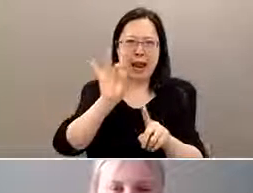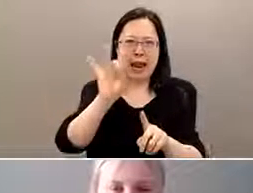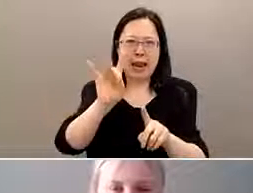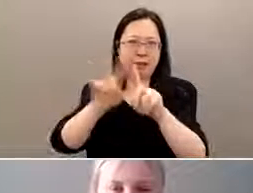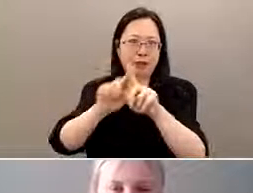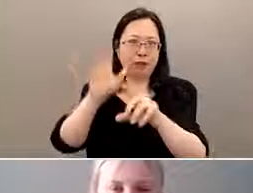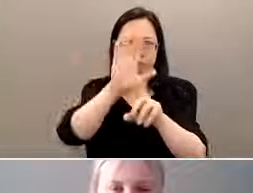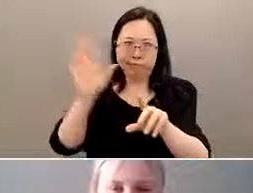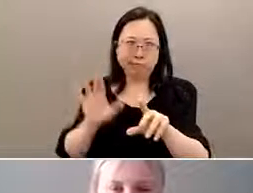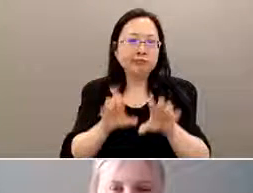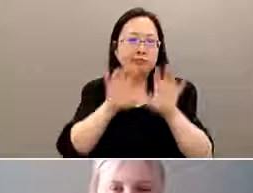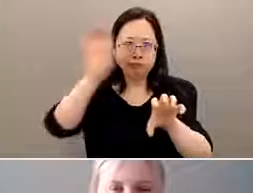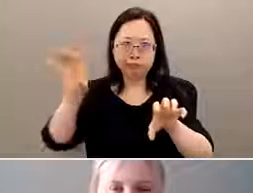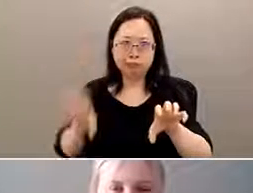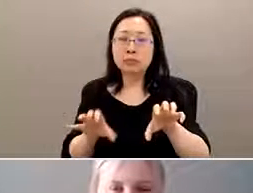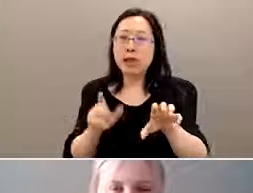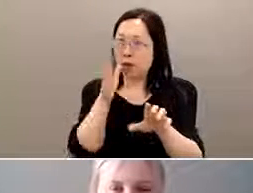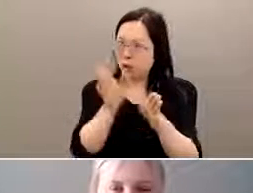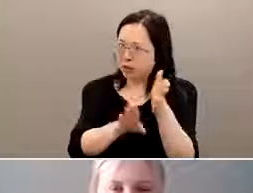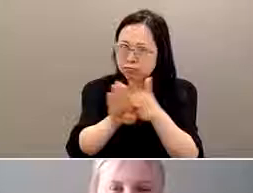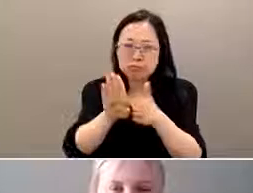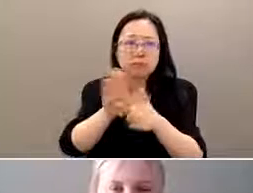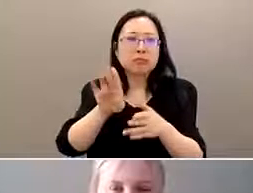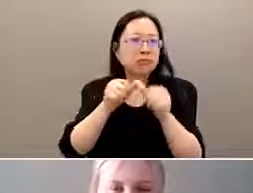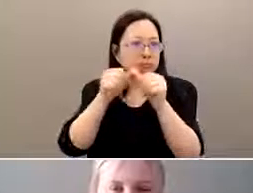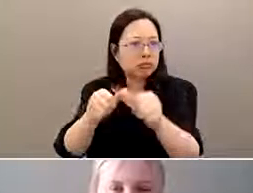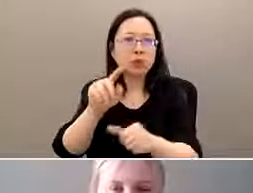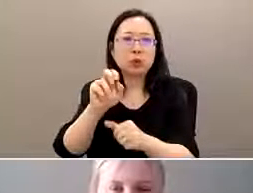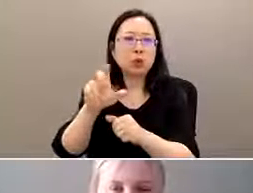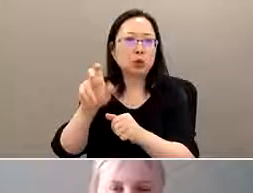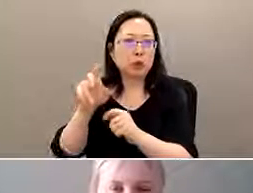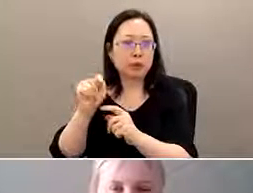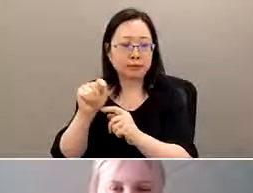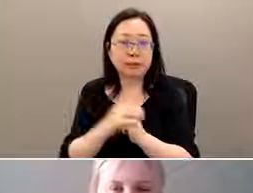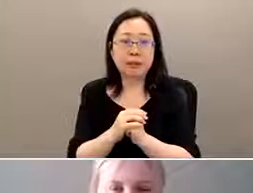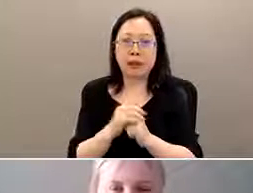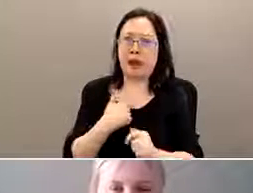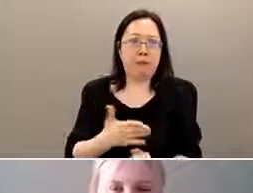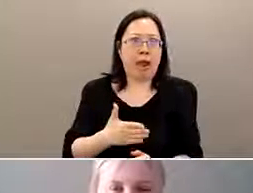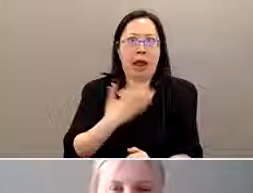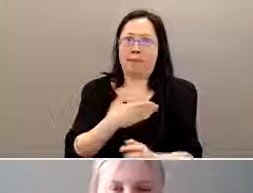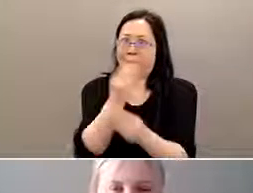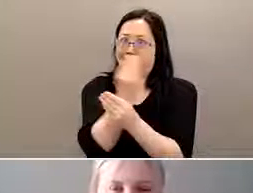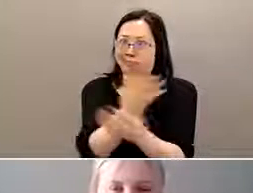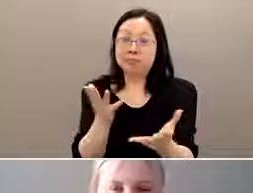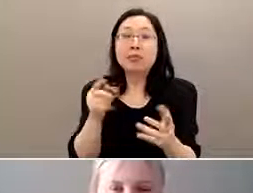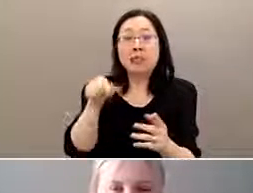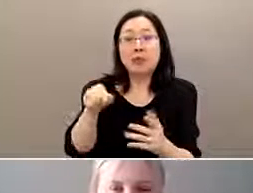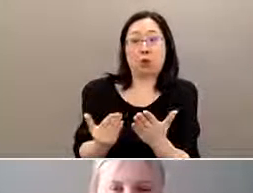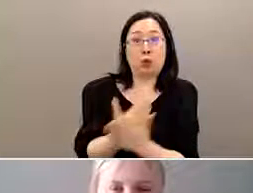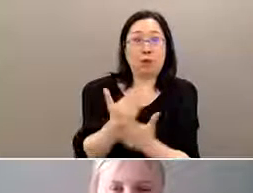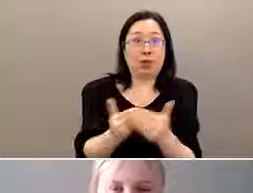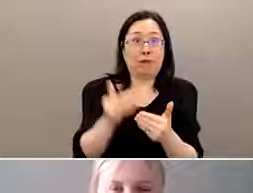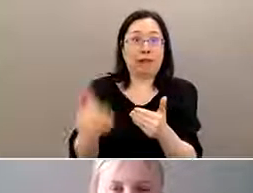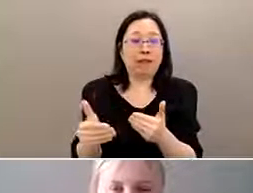also update the toolkit. Now, I'm very happy to say that in this new phase of the project, the